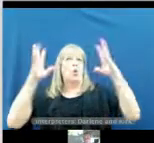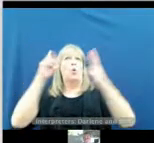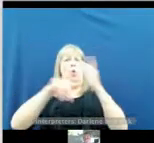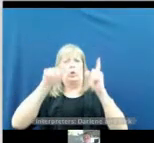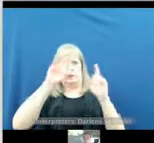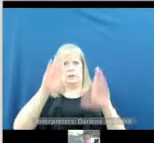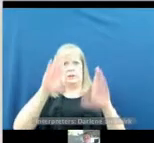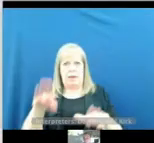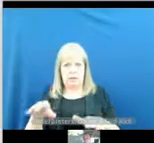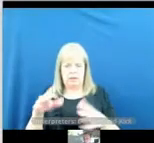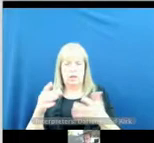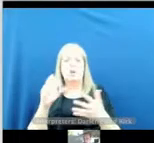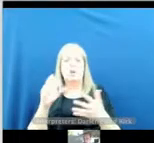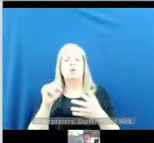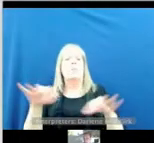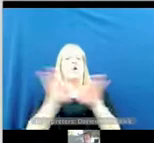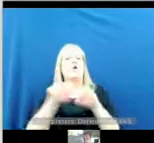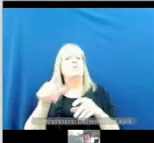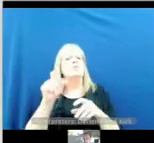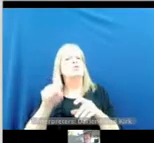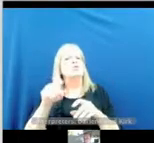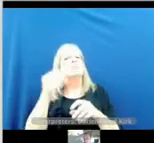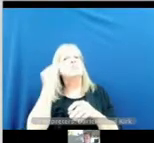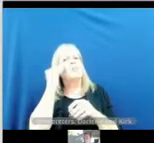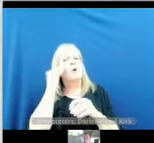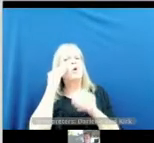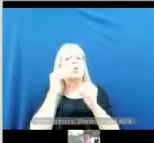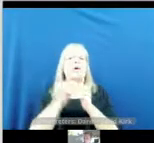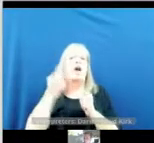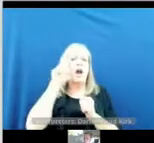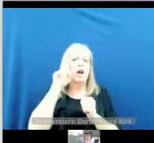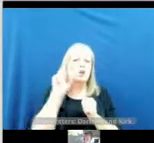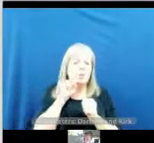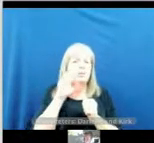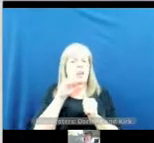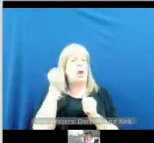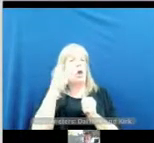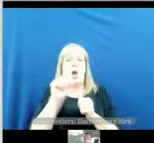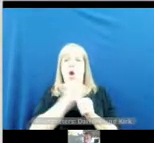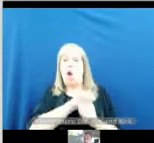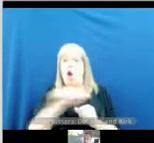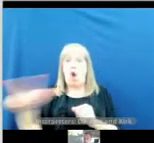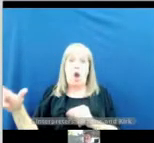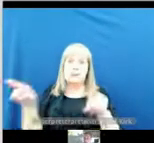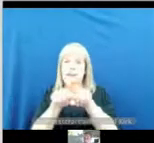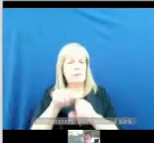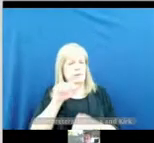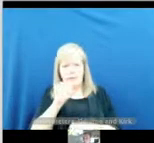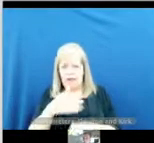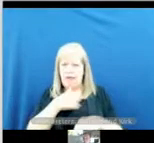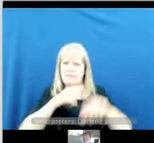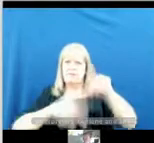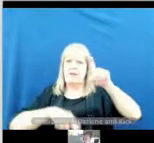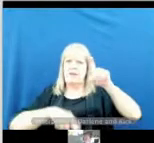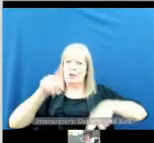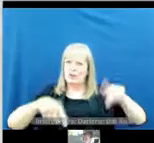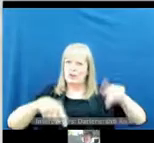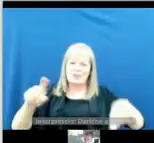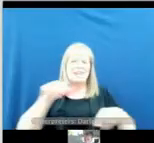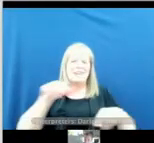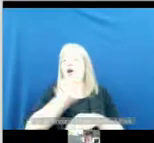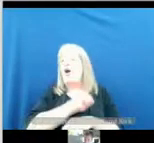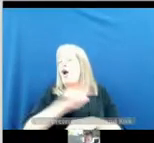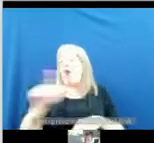important is to become familiar with Usher syndrome and understand that there's some variation within that syndrome, and that not every consumer will look